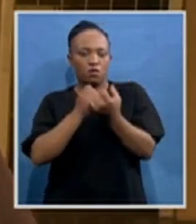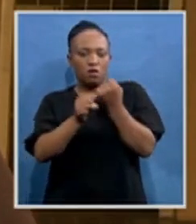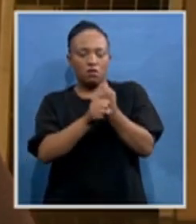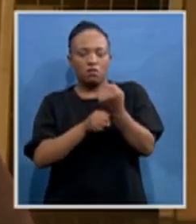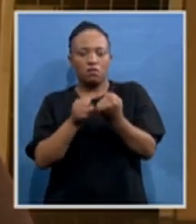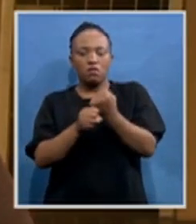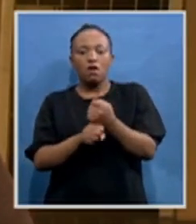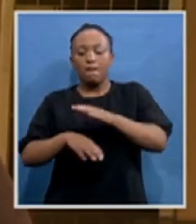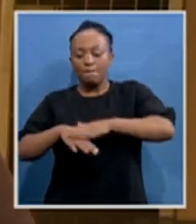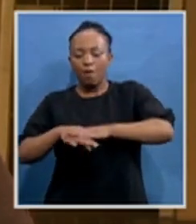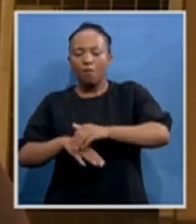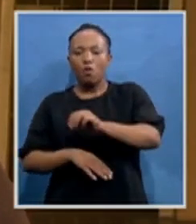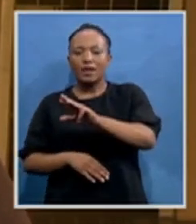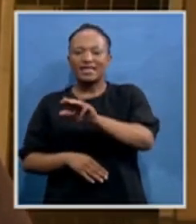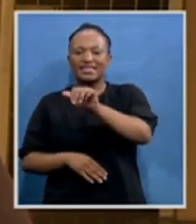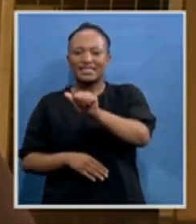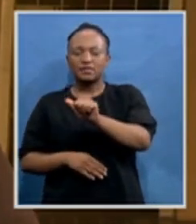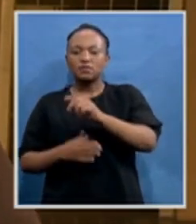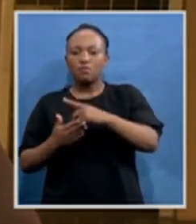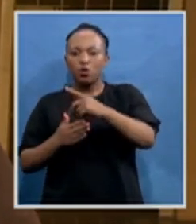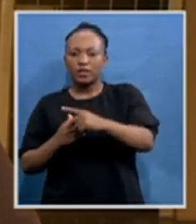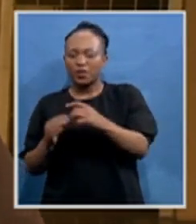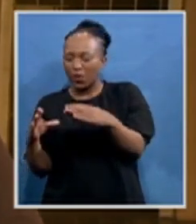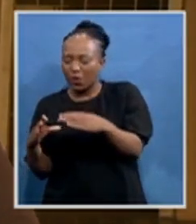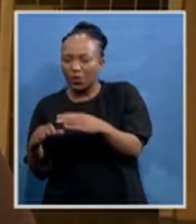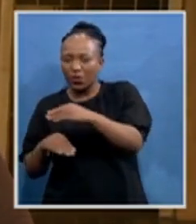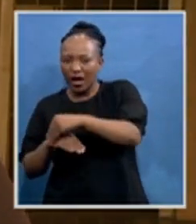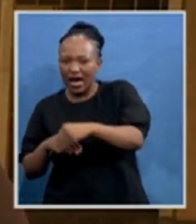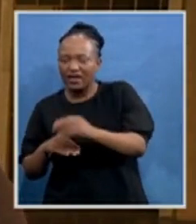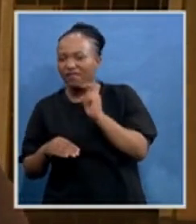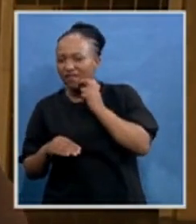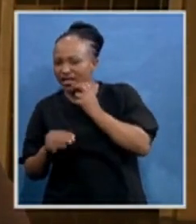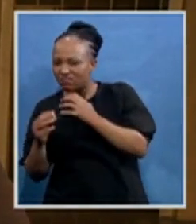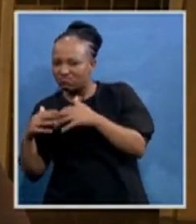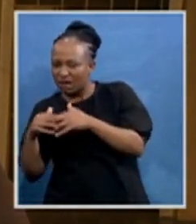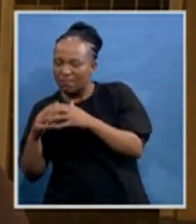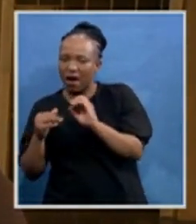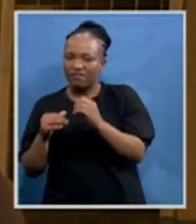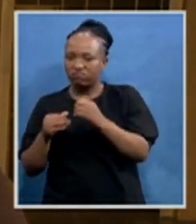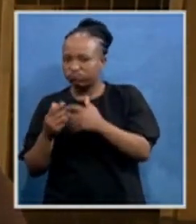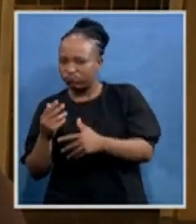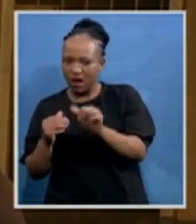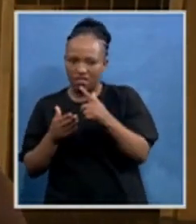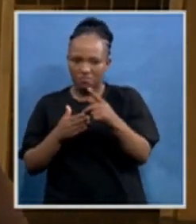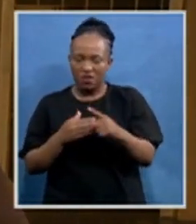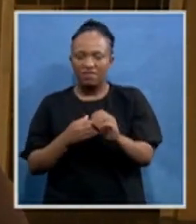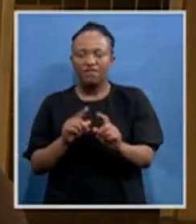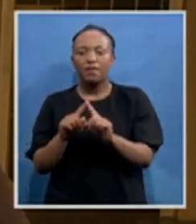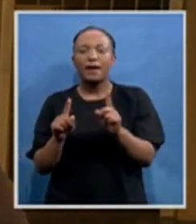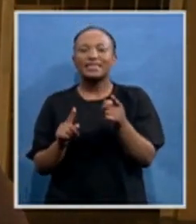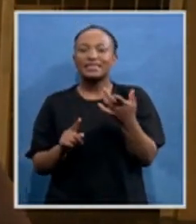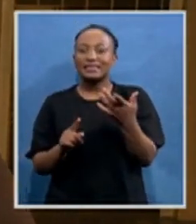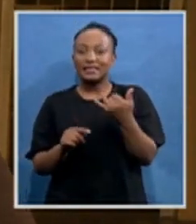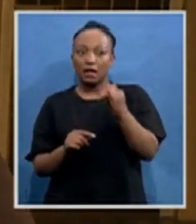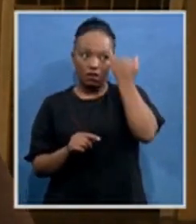the vegetable gardens and the like. So it has been running for some time, but I think the idea is to upscale that at an